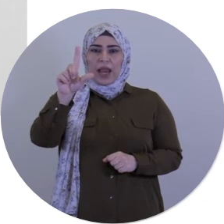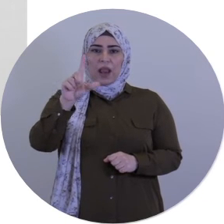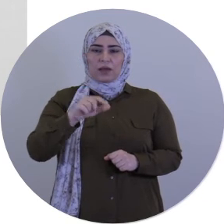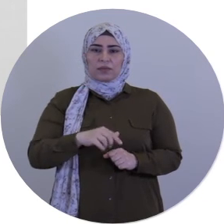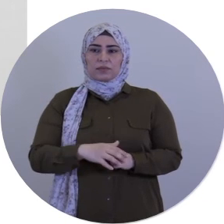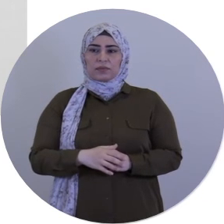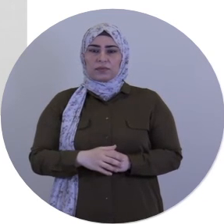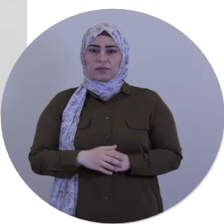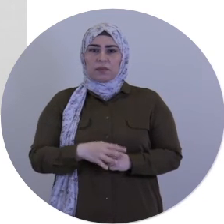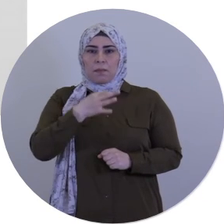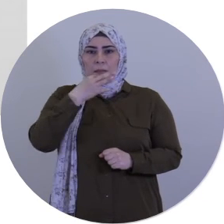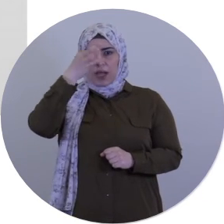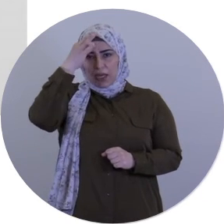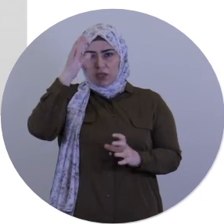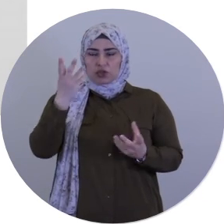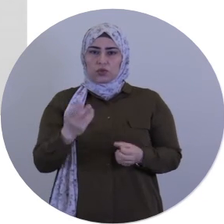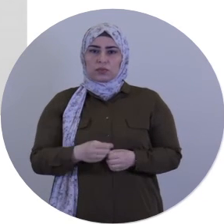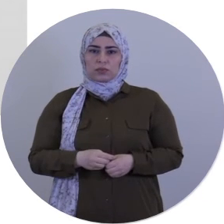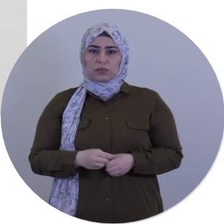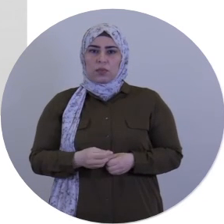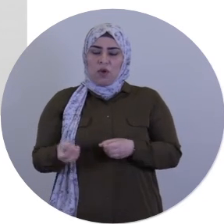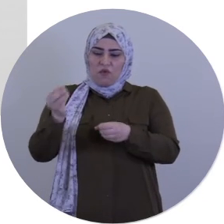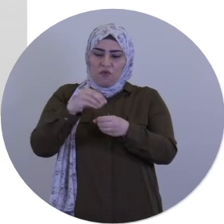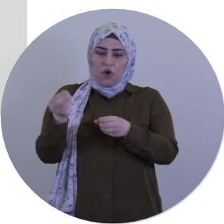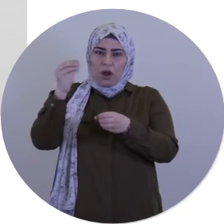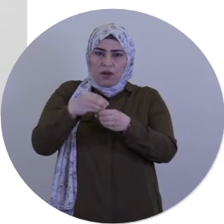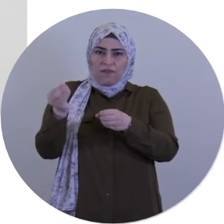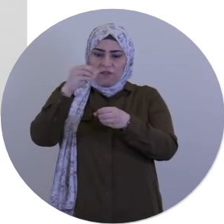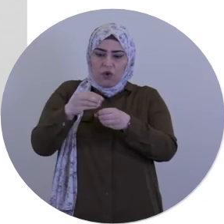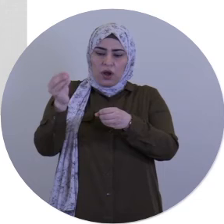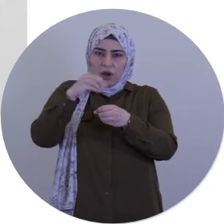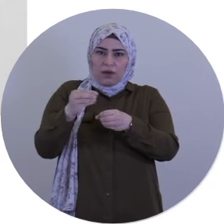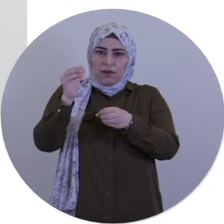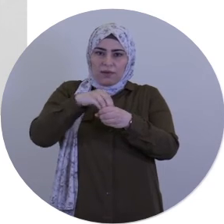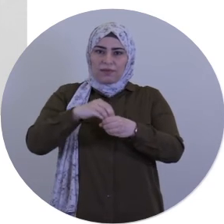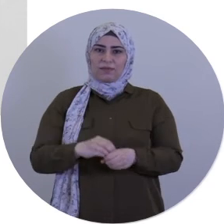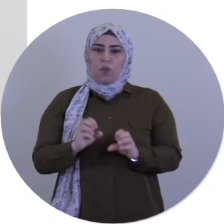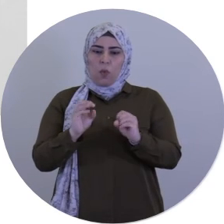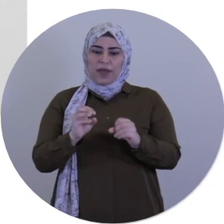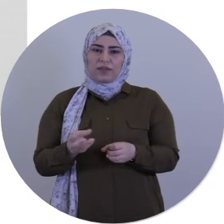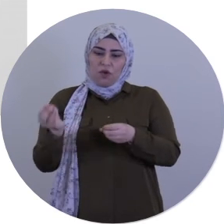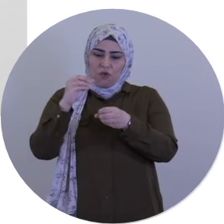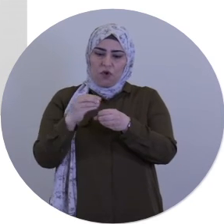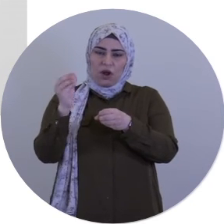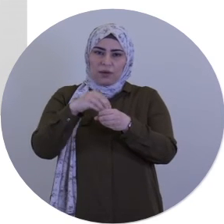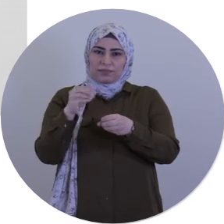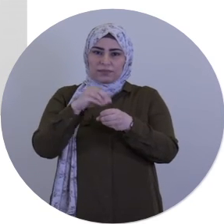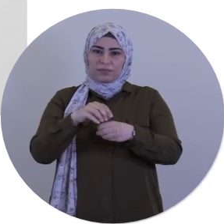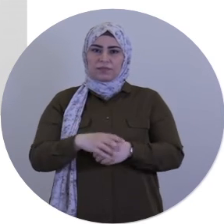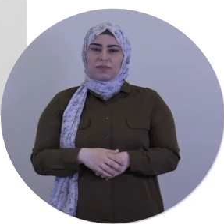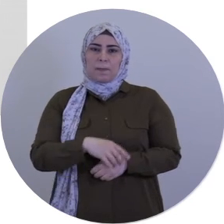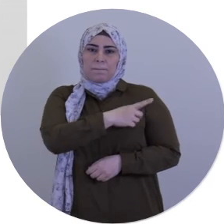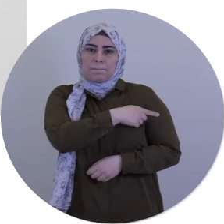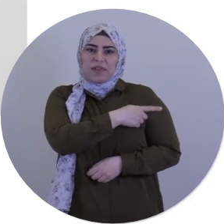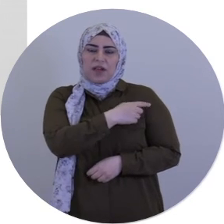examples of suffixes. We have full. When you add full at the end of the sentence, it means full of. So if I